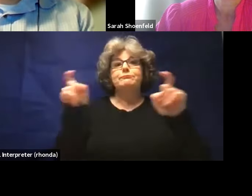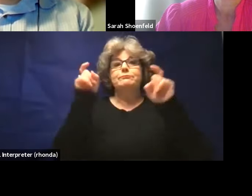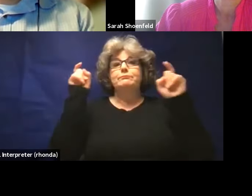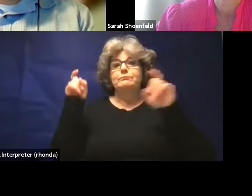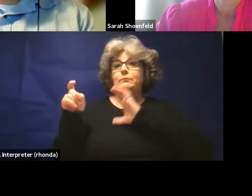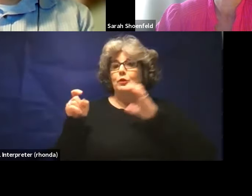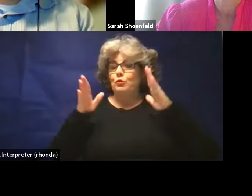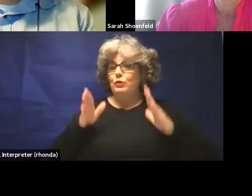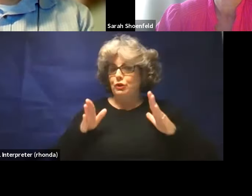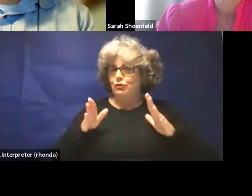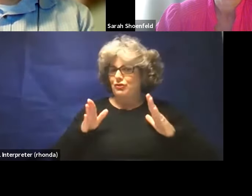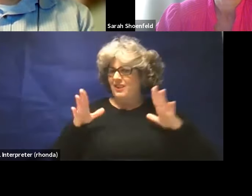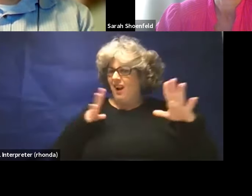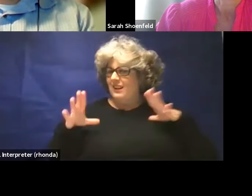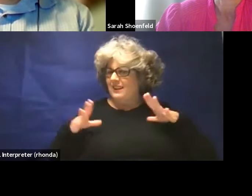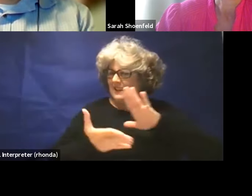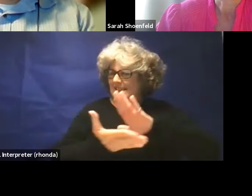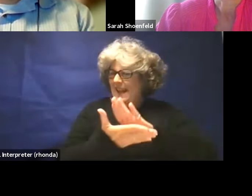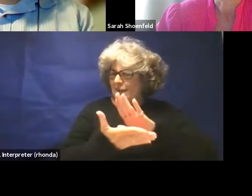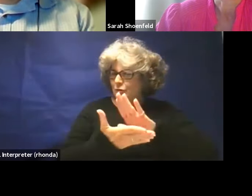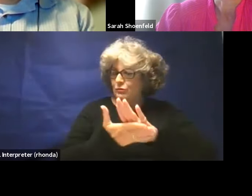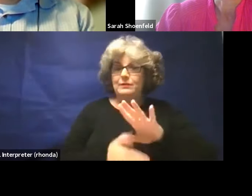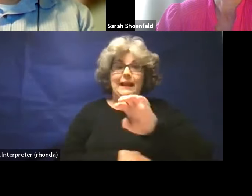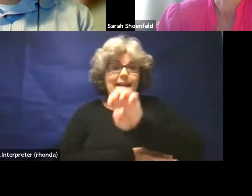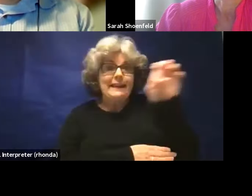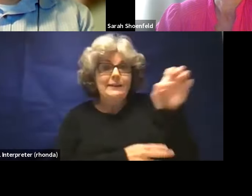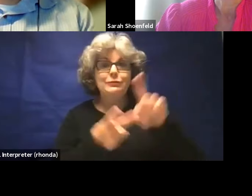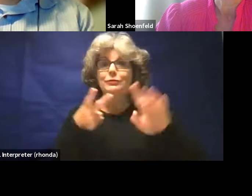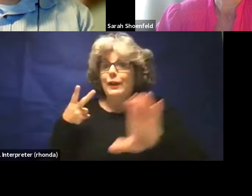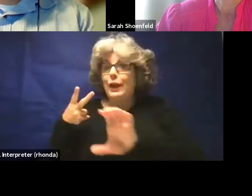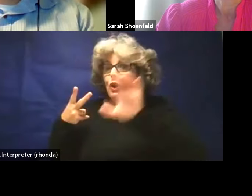Christian holidays at the school. Like Easter and